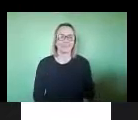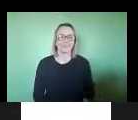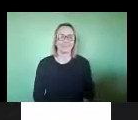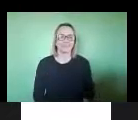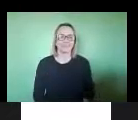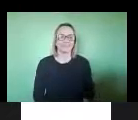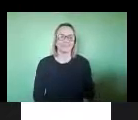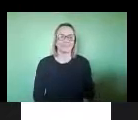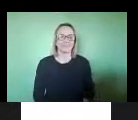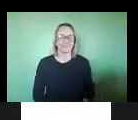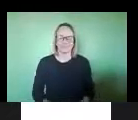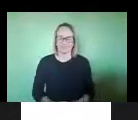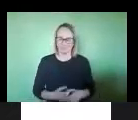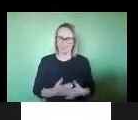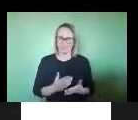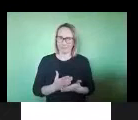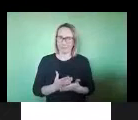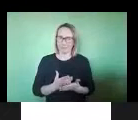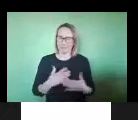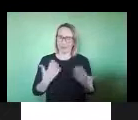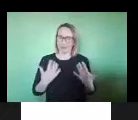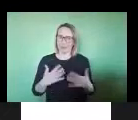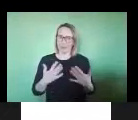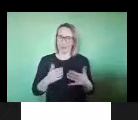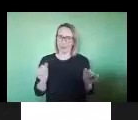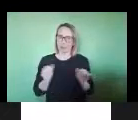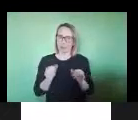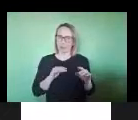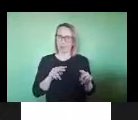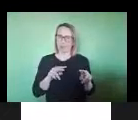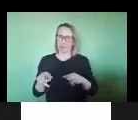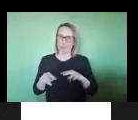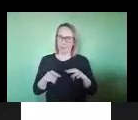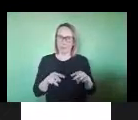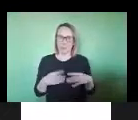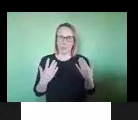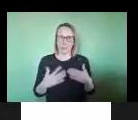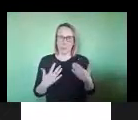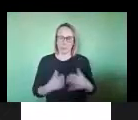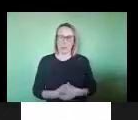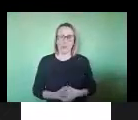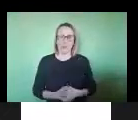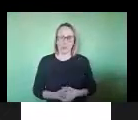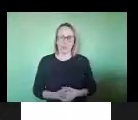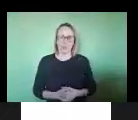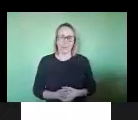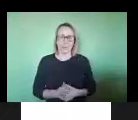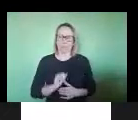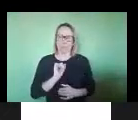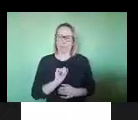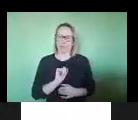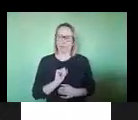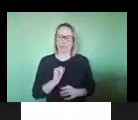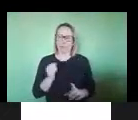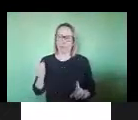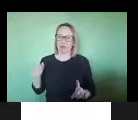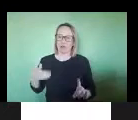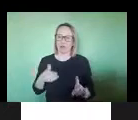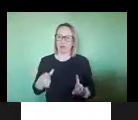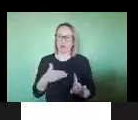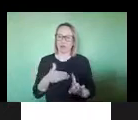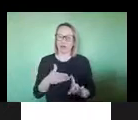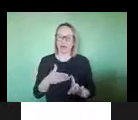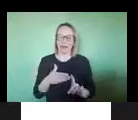Okay, a very uplifting short video there from Teresa. The journey she's been on is quite